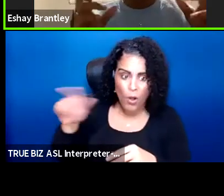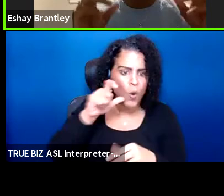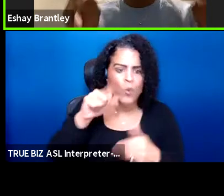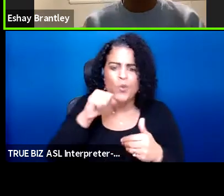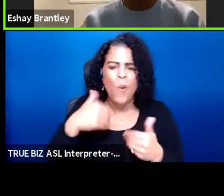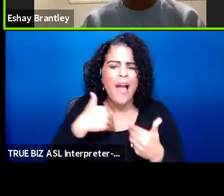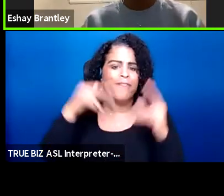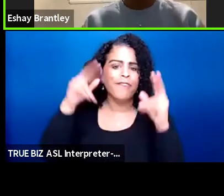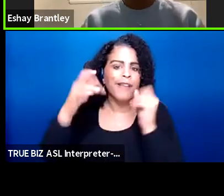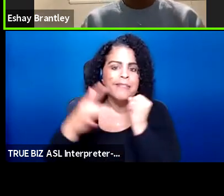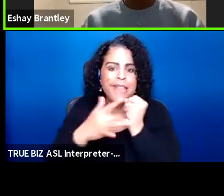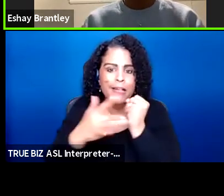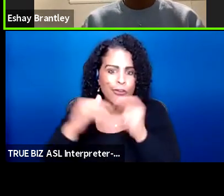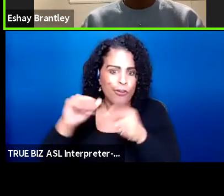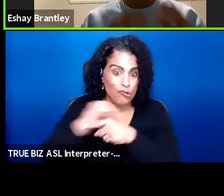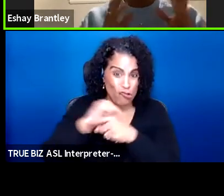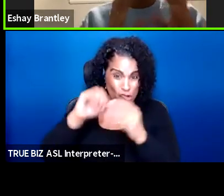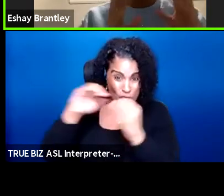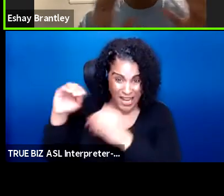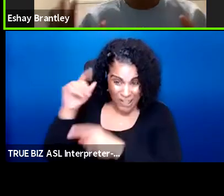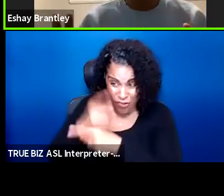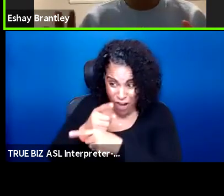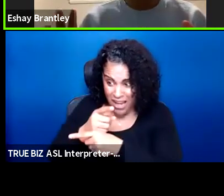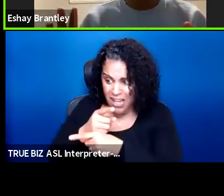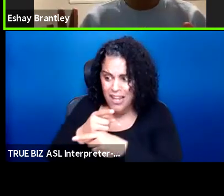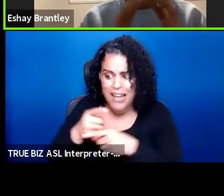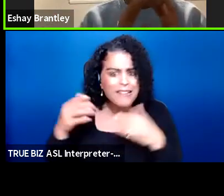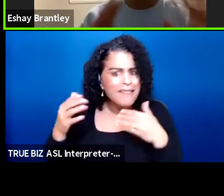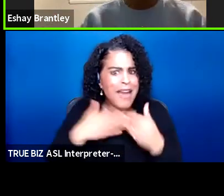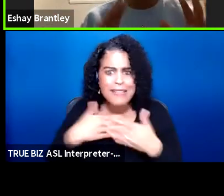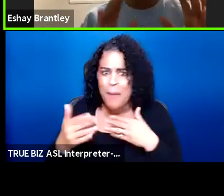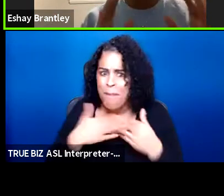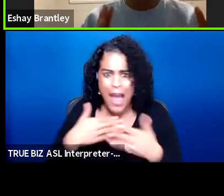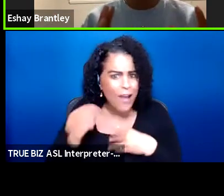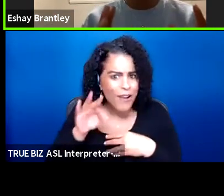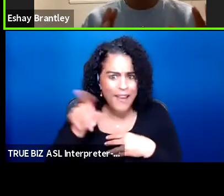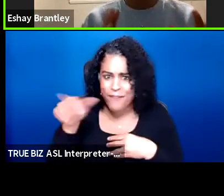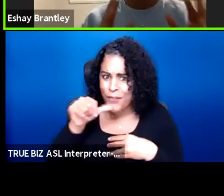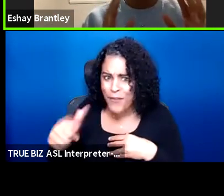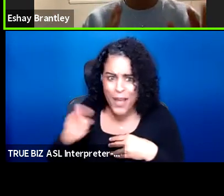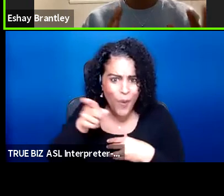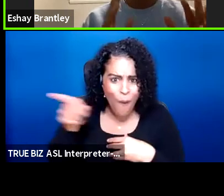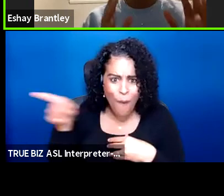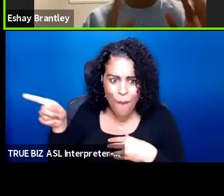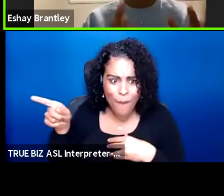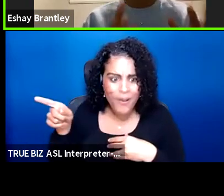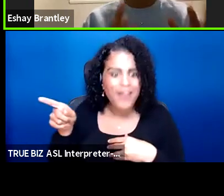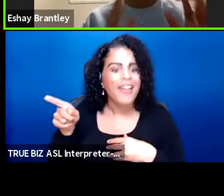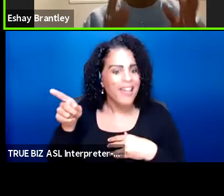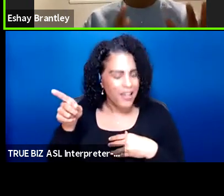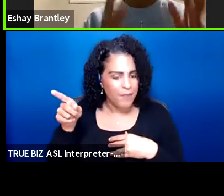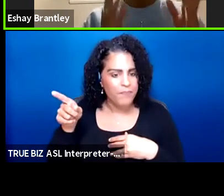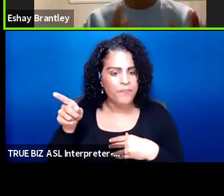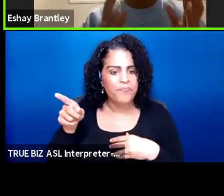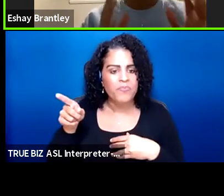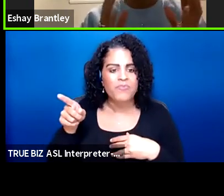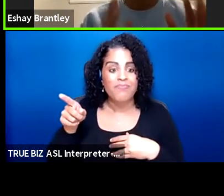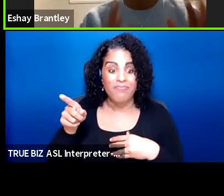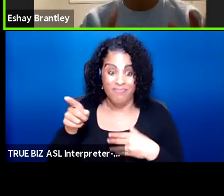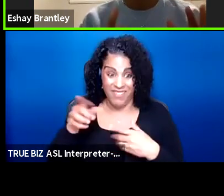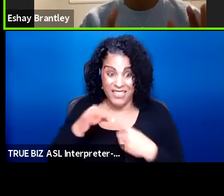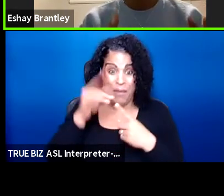technical training, right? It doesn't matter. It does not matter. It comes for, especially for